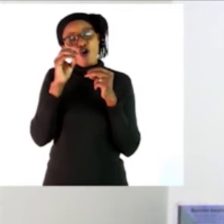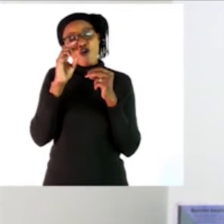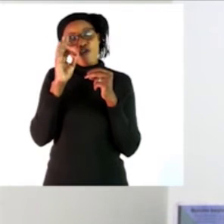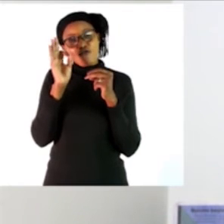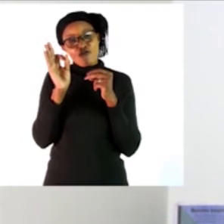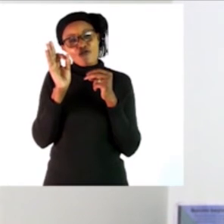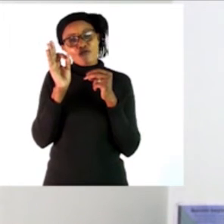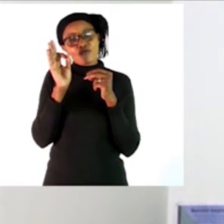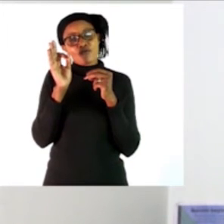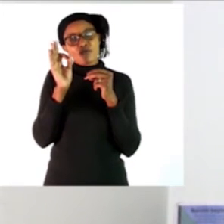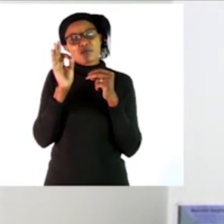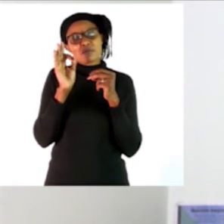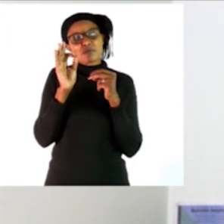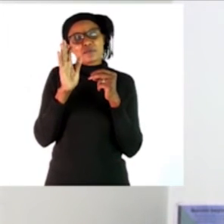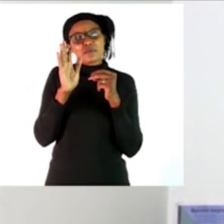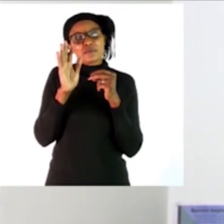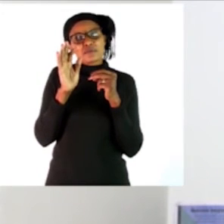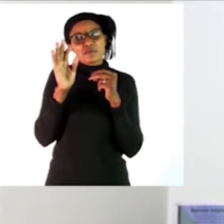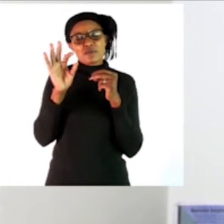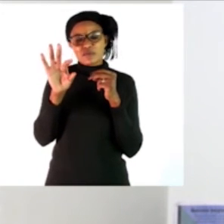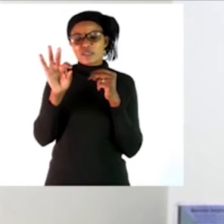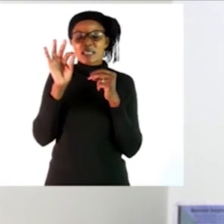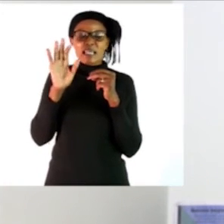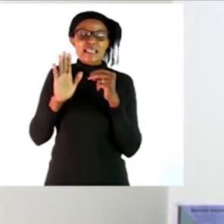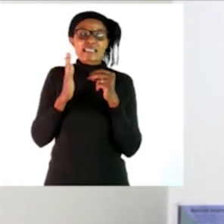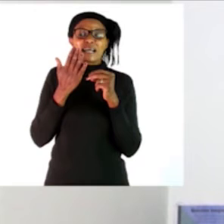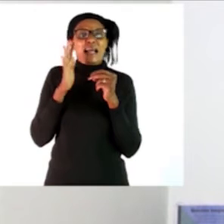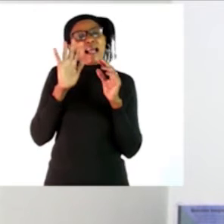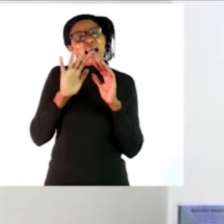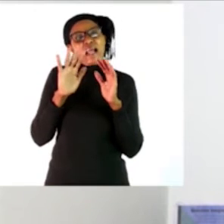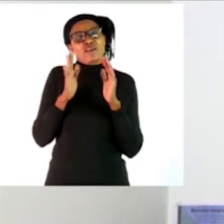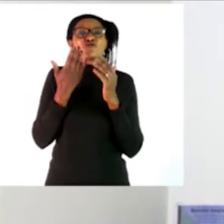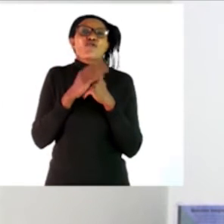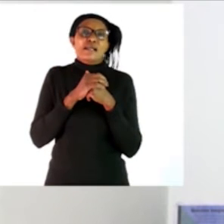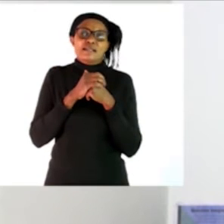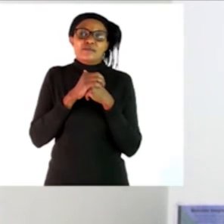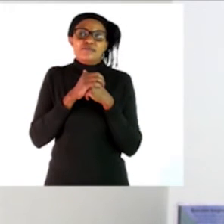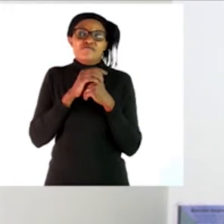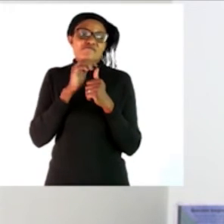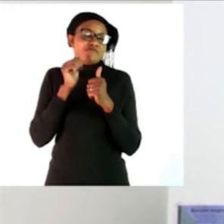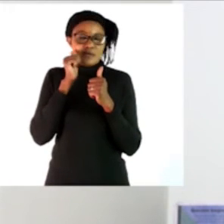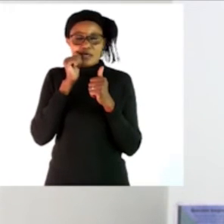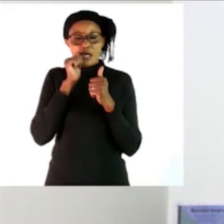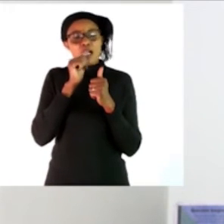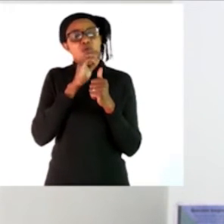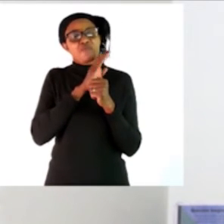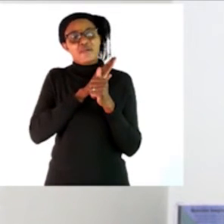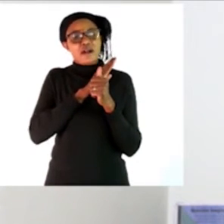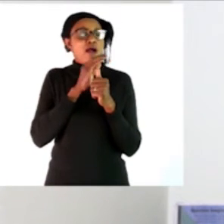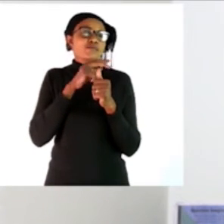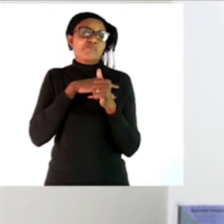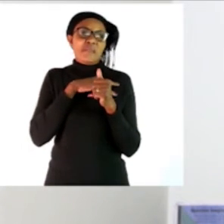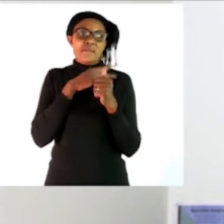Of, you can use any color that you want to. It does not matter. If it's yellow, brown, purple, you can